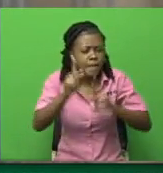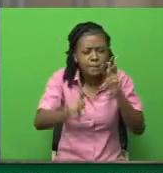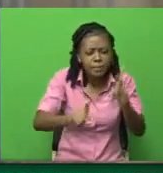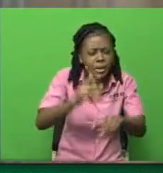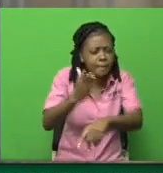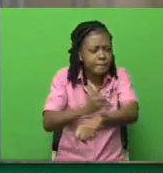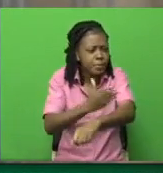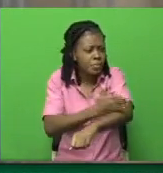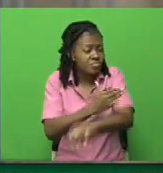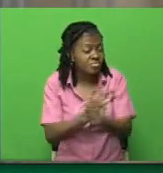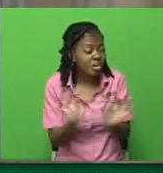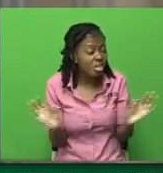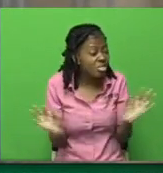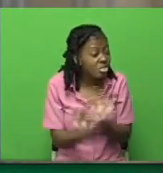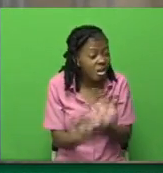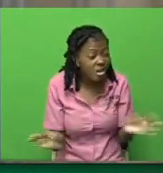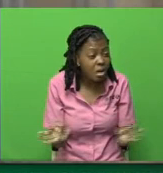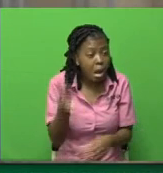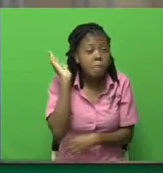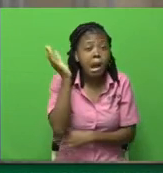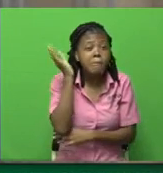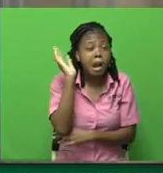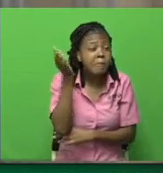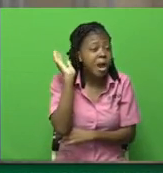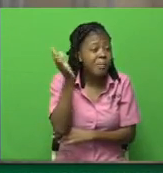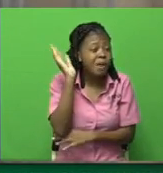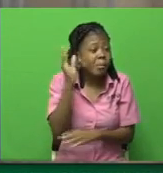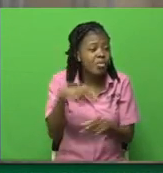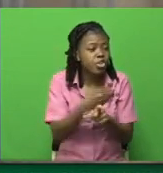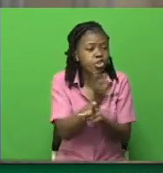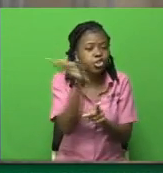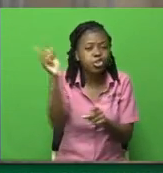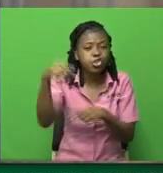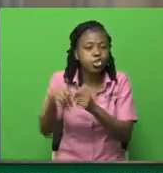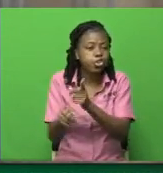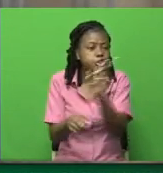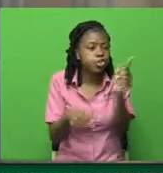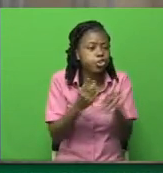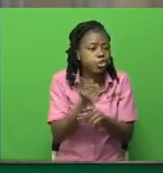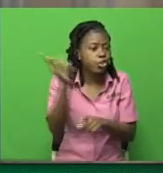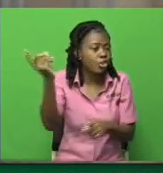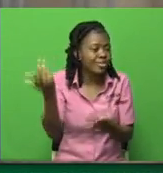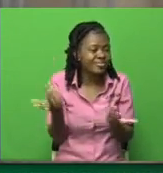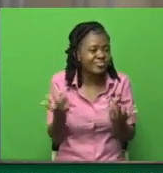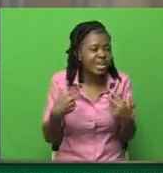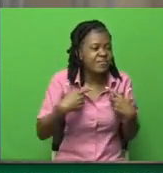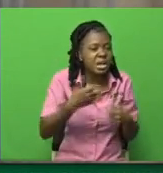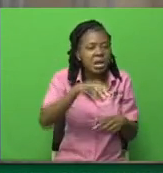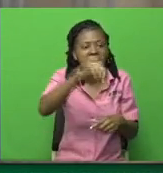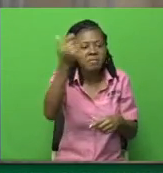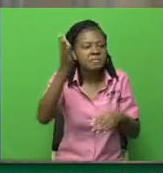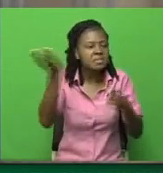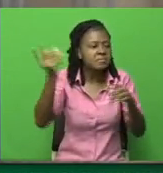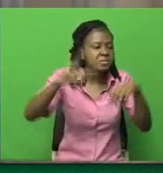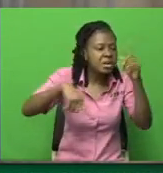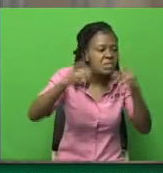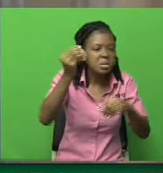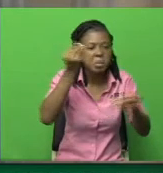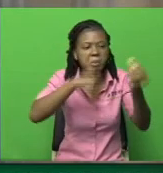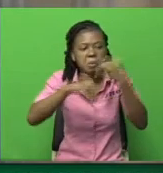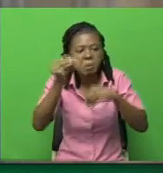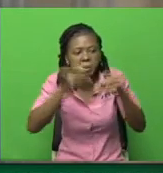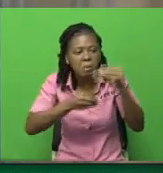presentation was a long tiring misleading diatram laced with statistical deceit Bluff